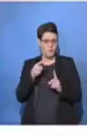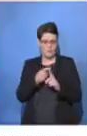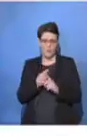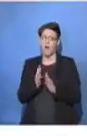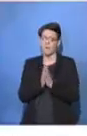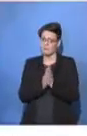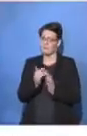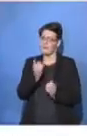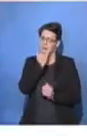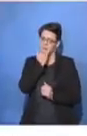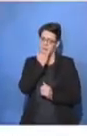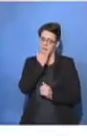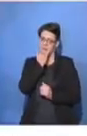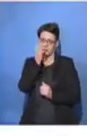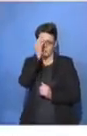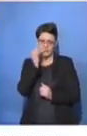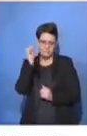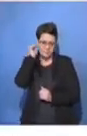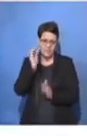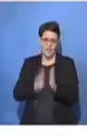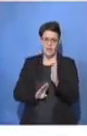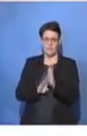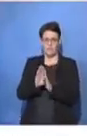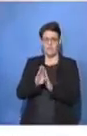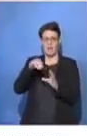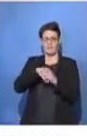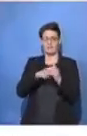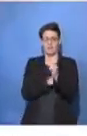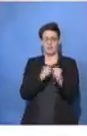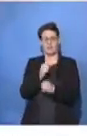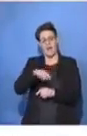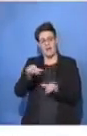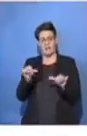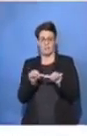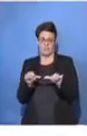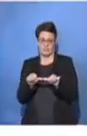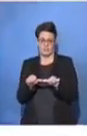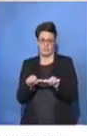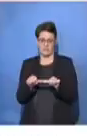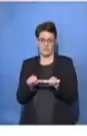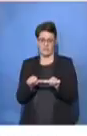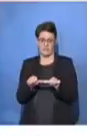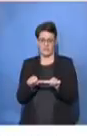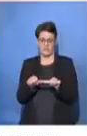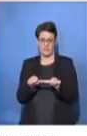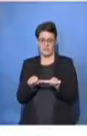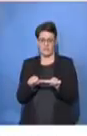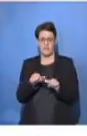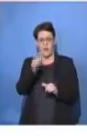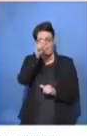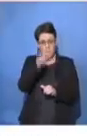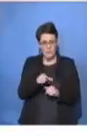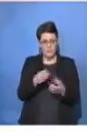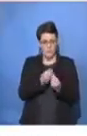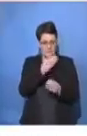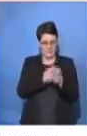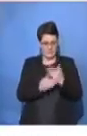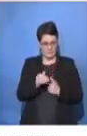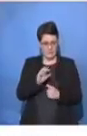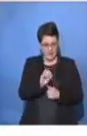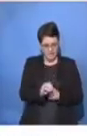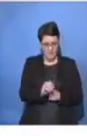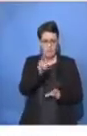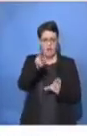delighted to note the improvement made in the infrastructure and other measures that enabled persons living with disabilities